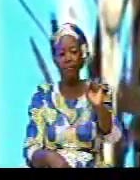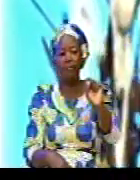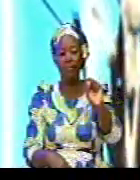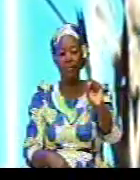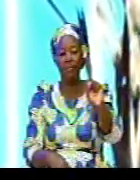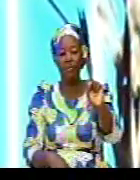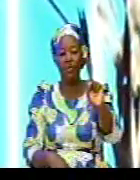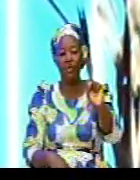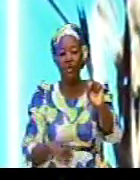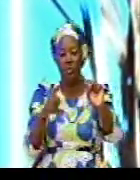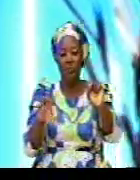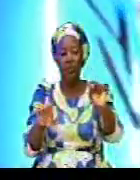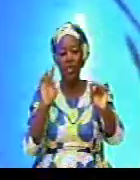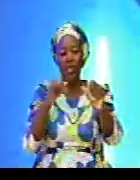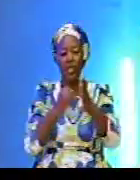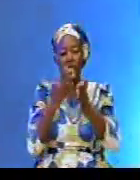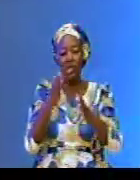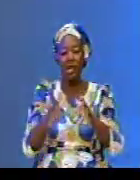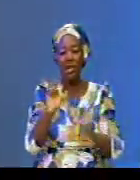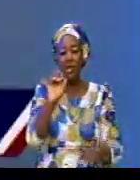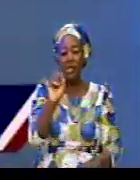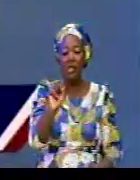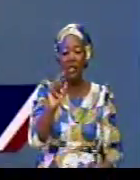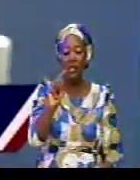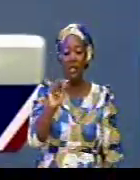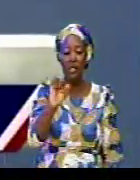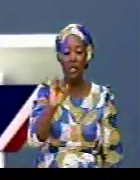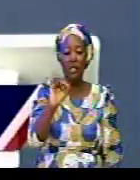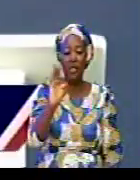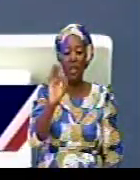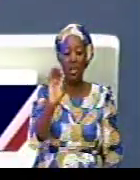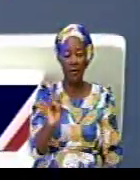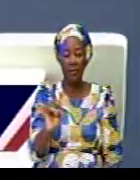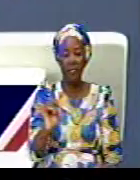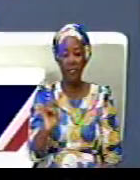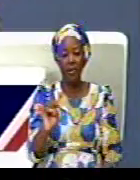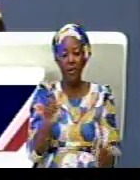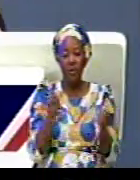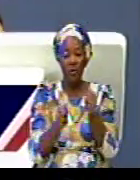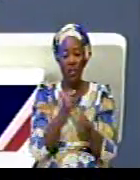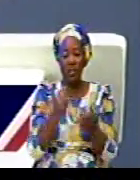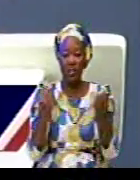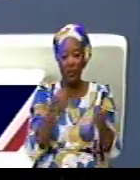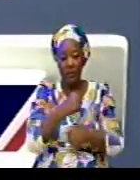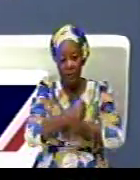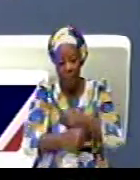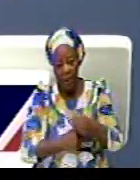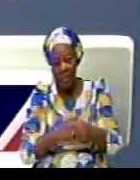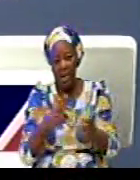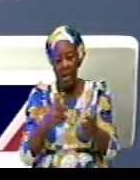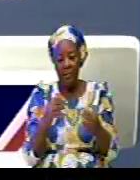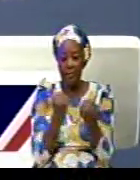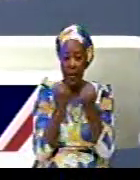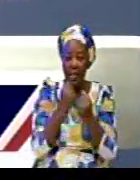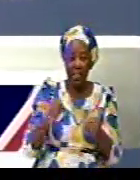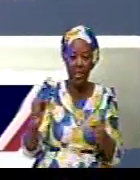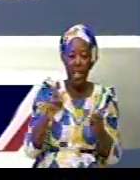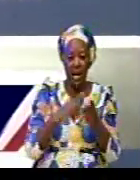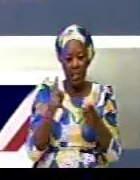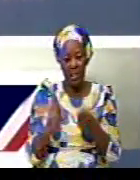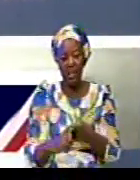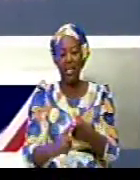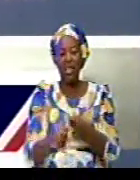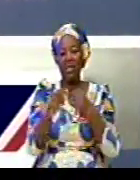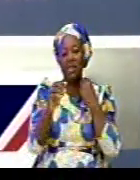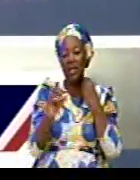And then S, you find it there, strife, mentions that in